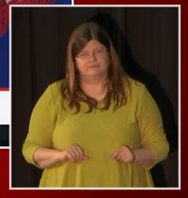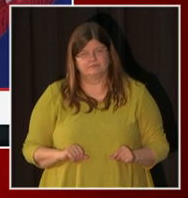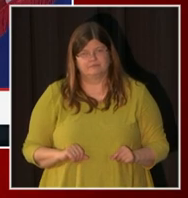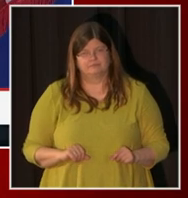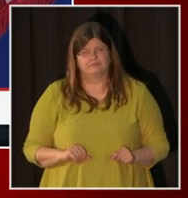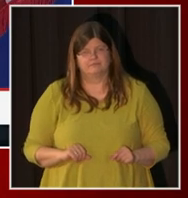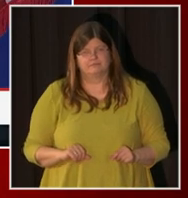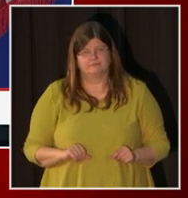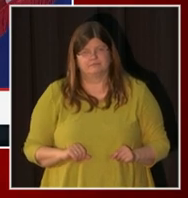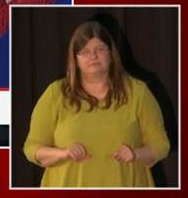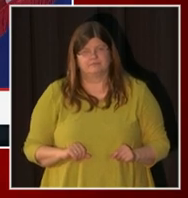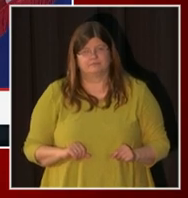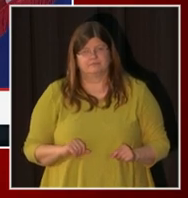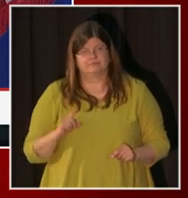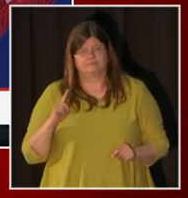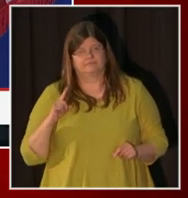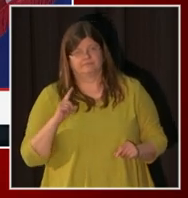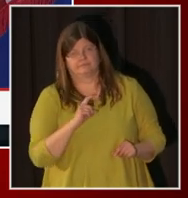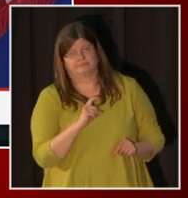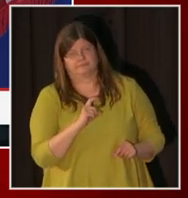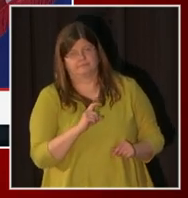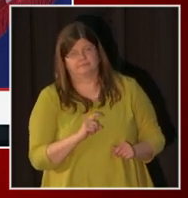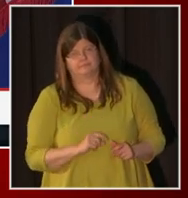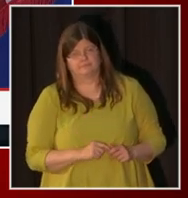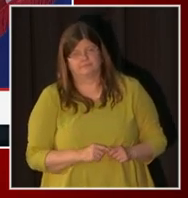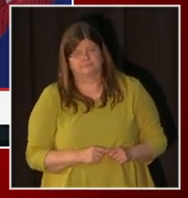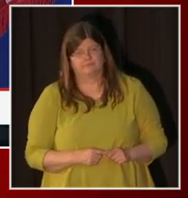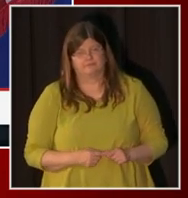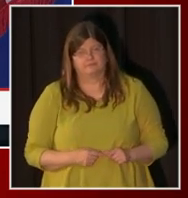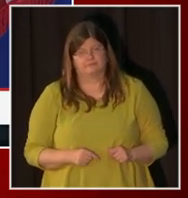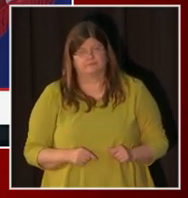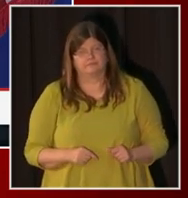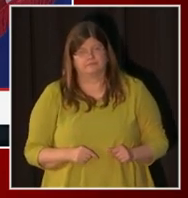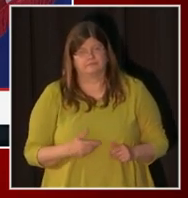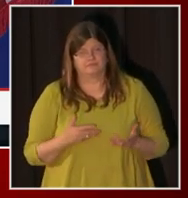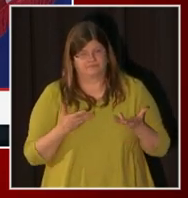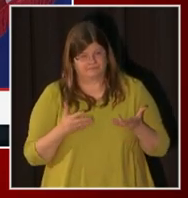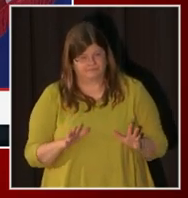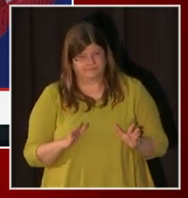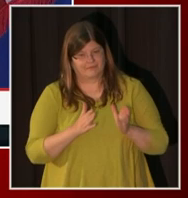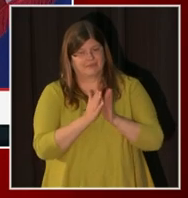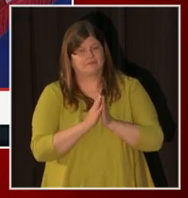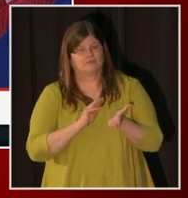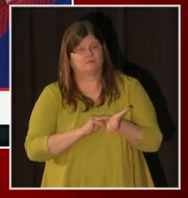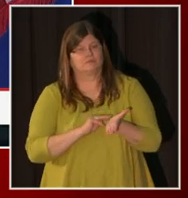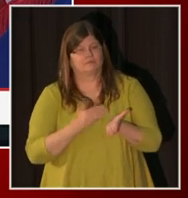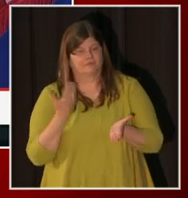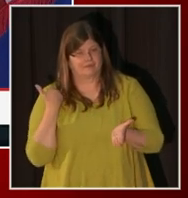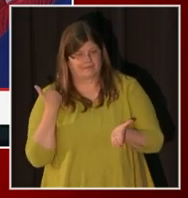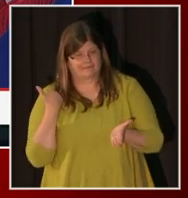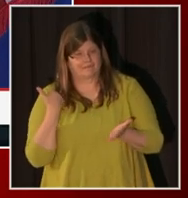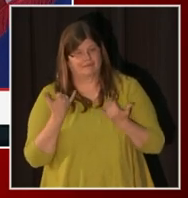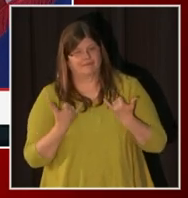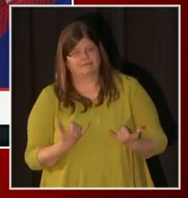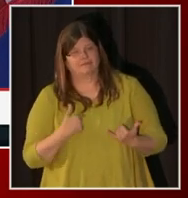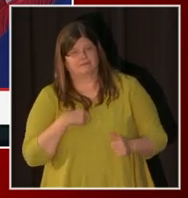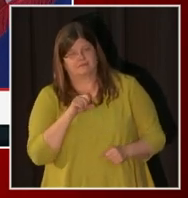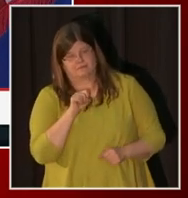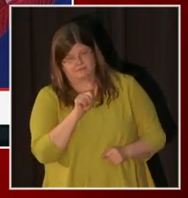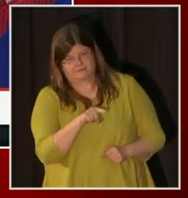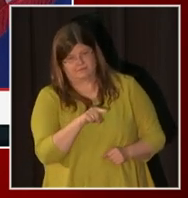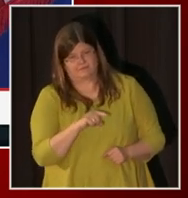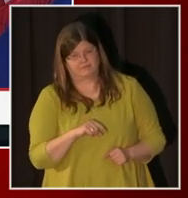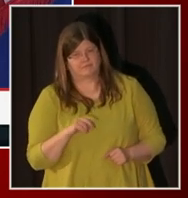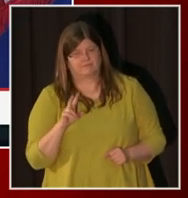And then could I ask about, I asked this the other day of the doctors, and I'm wondering again about the distribution of ventilators. Can you